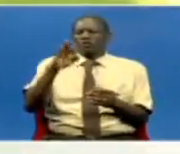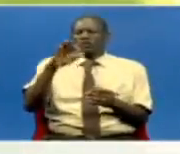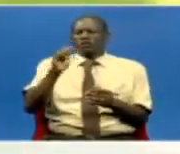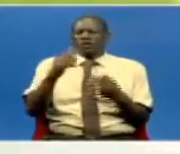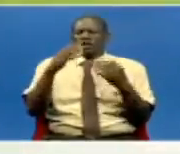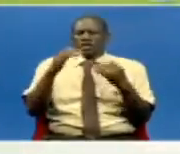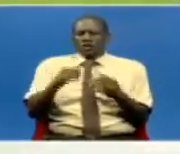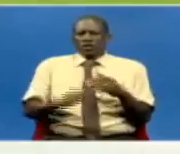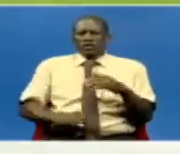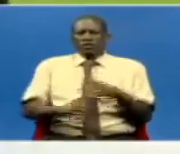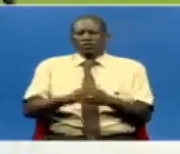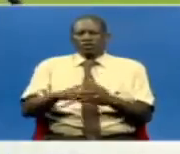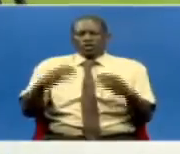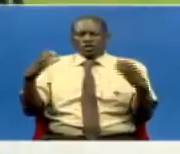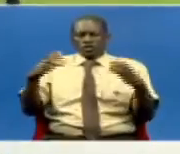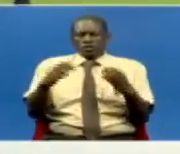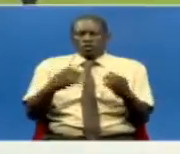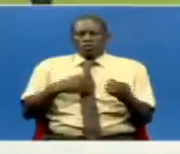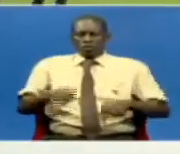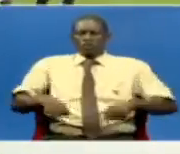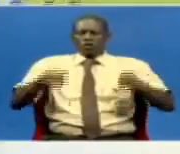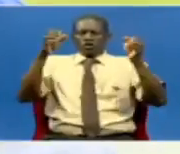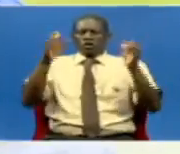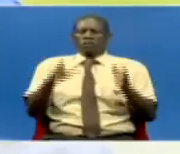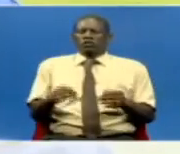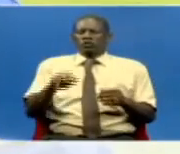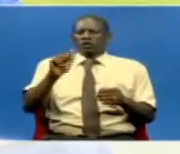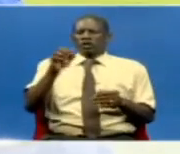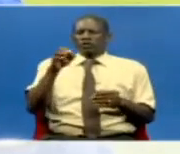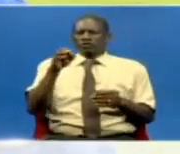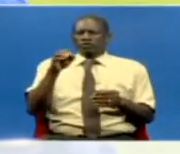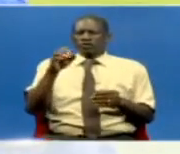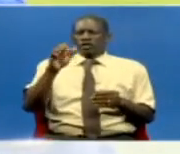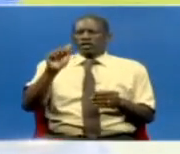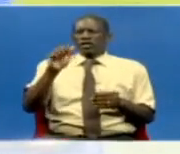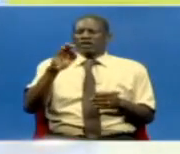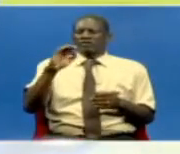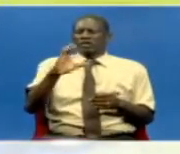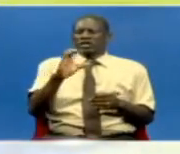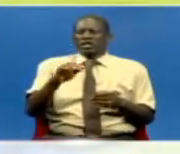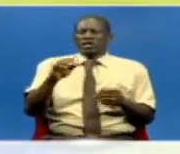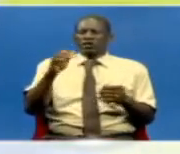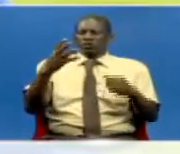teams. I'm the chairman of AFC Kawangware branch currently, but I'm looking